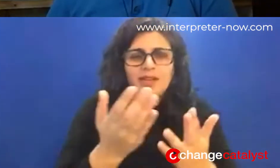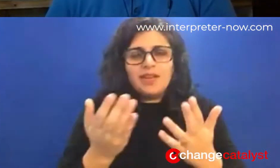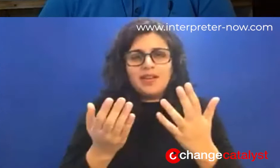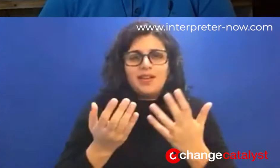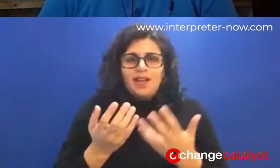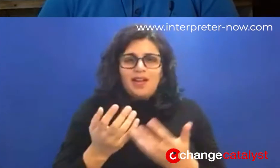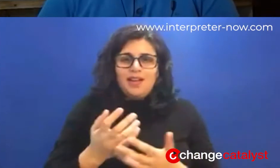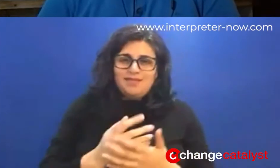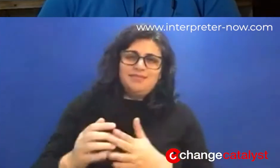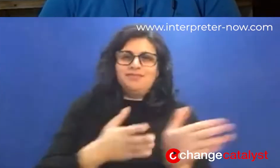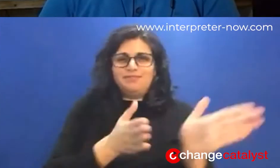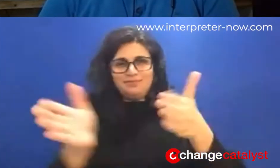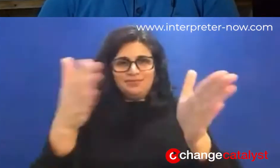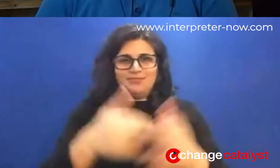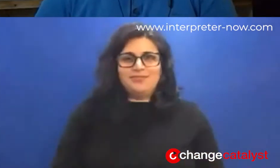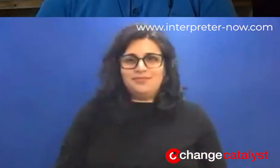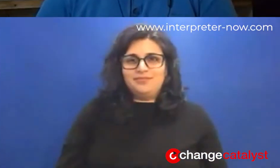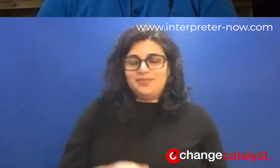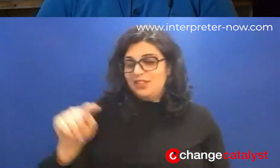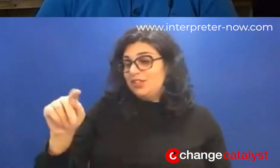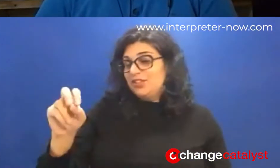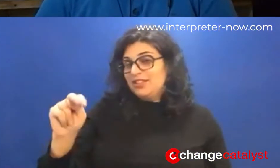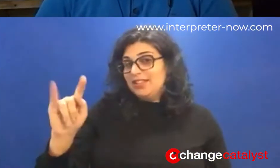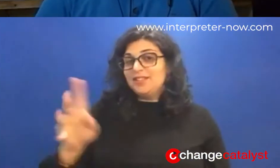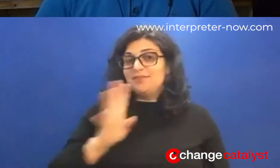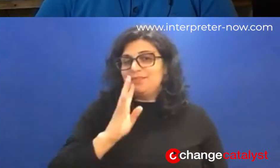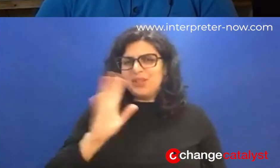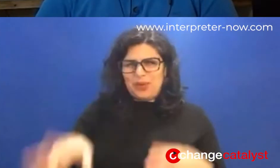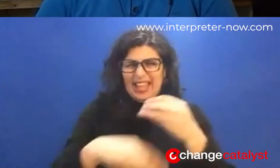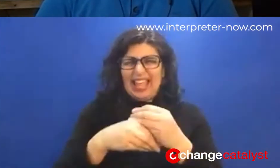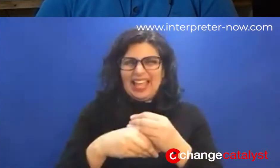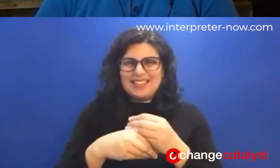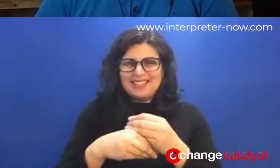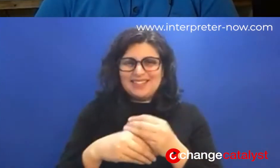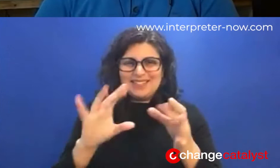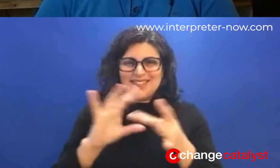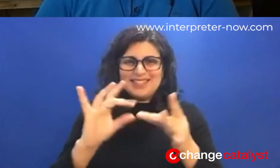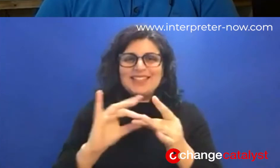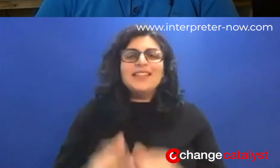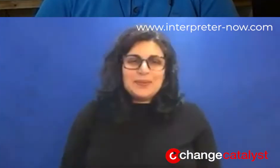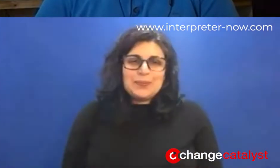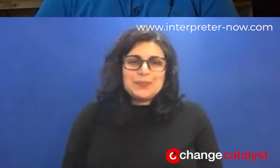will. Can I add to something William said, Melinda?